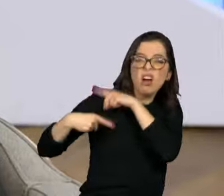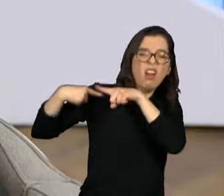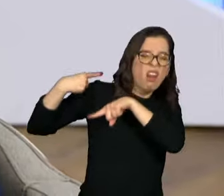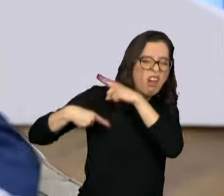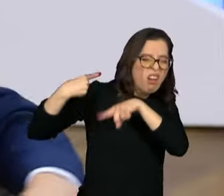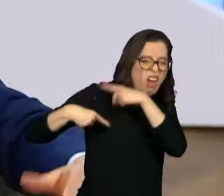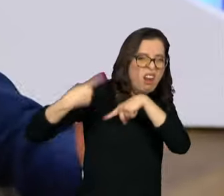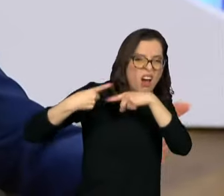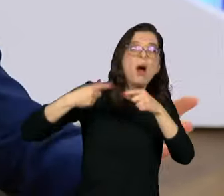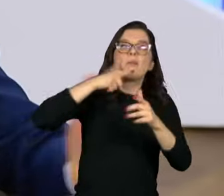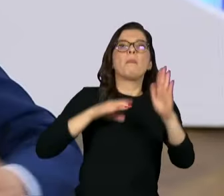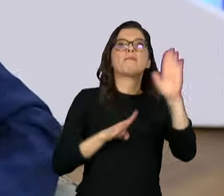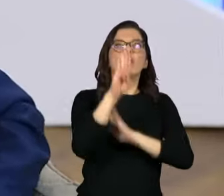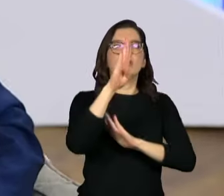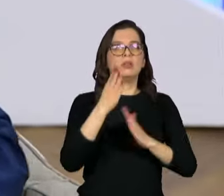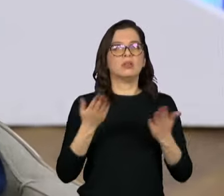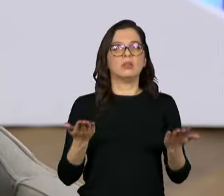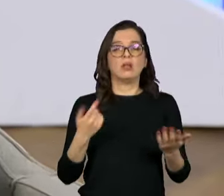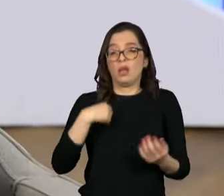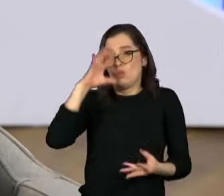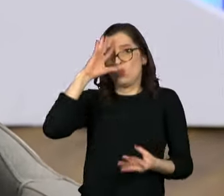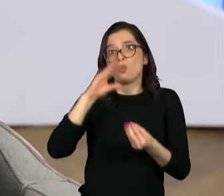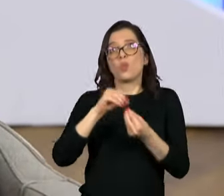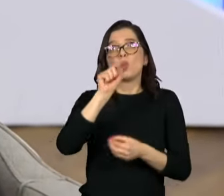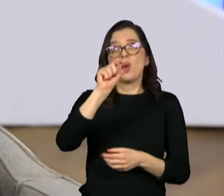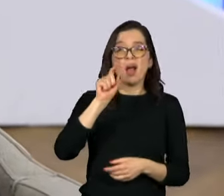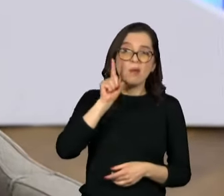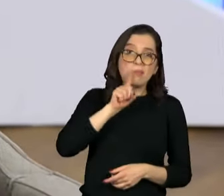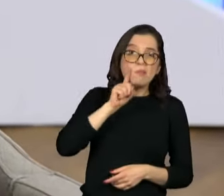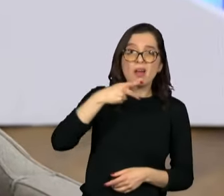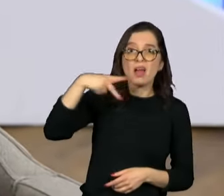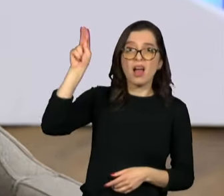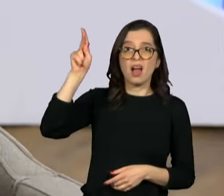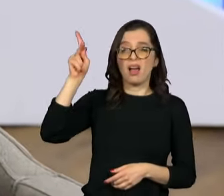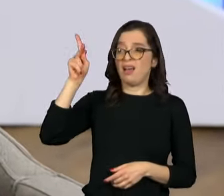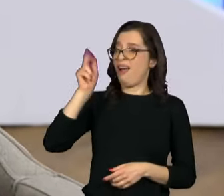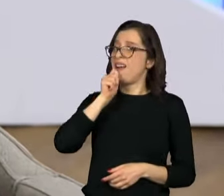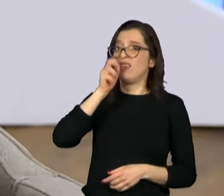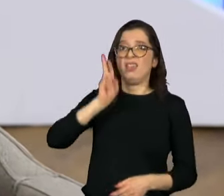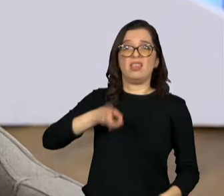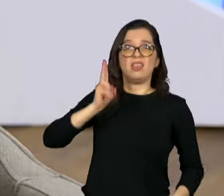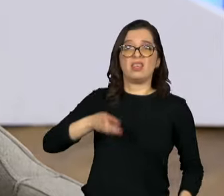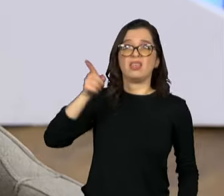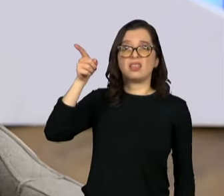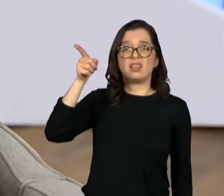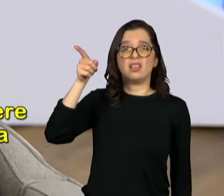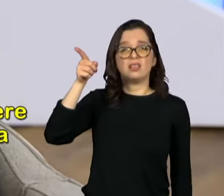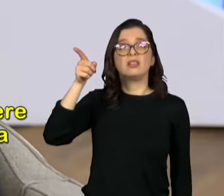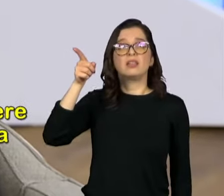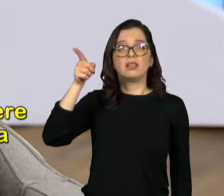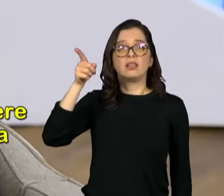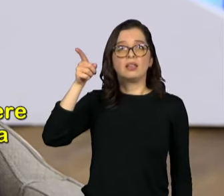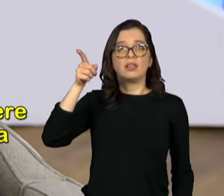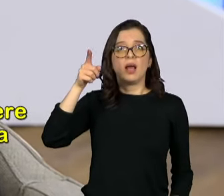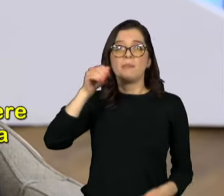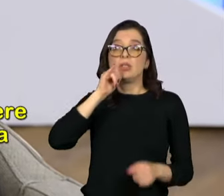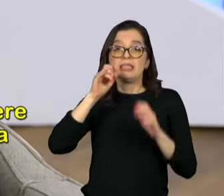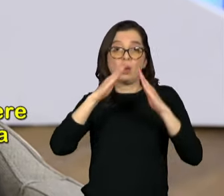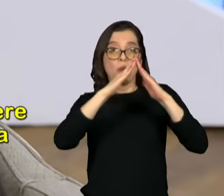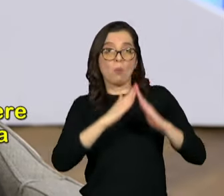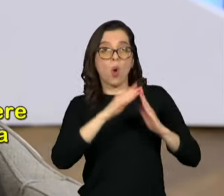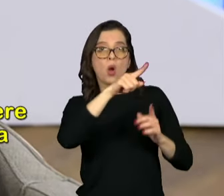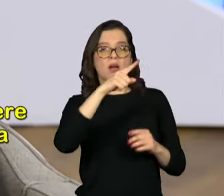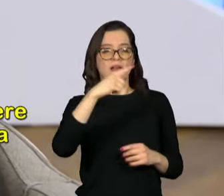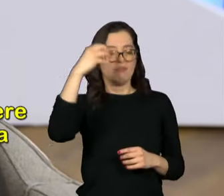to rise. So what I conclude from this is that the American dream is alive and well and living in